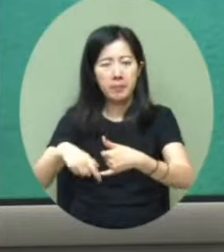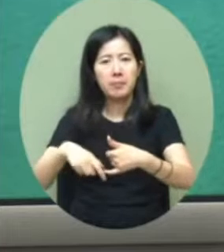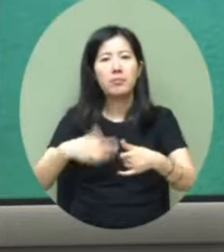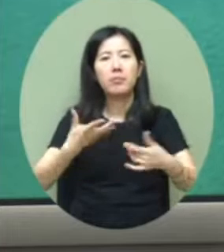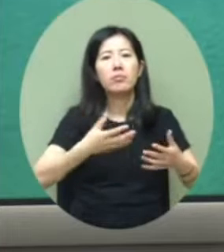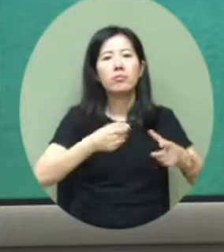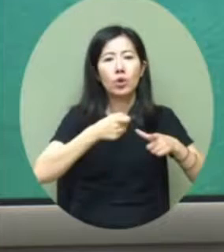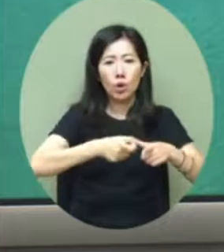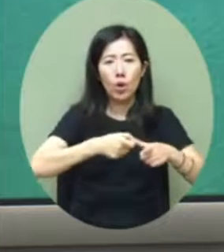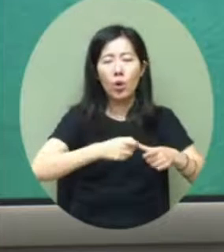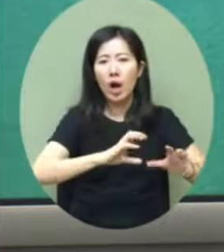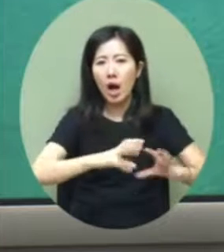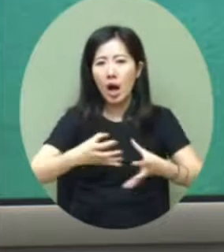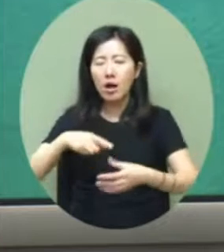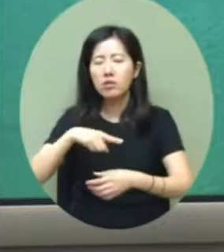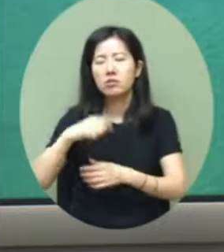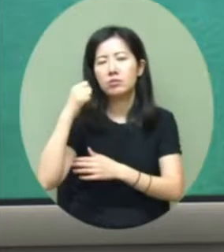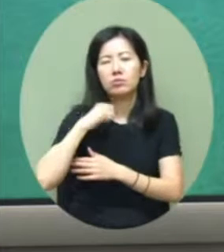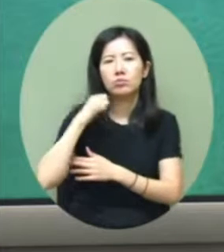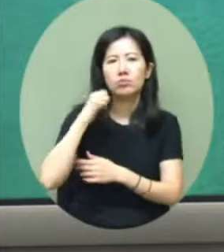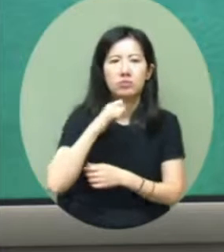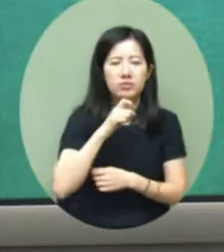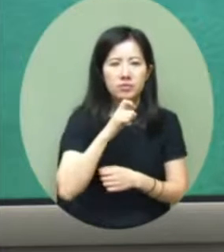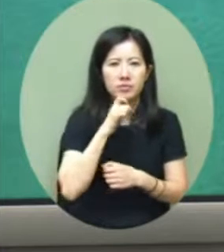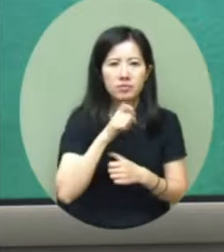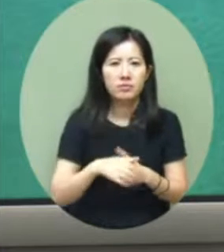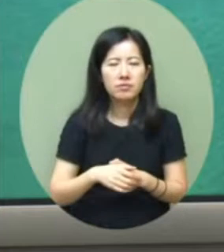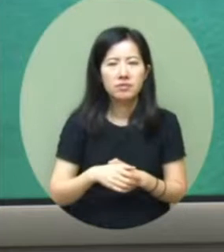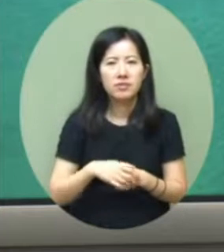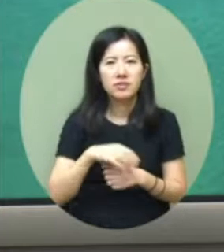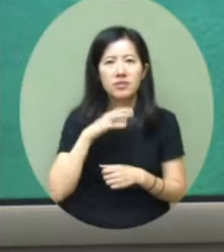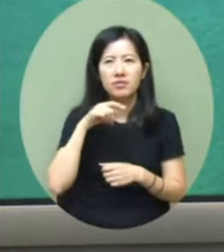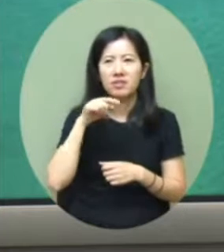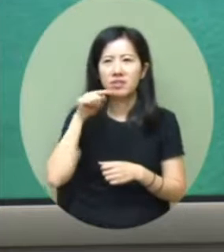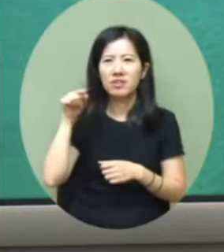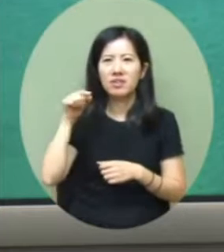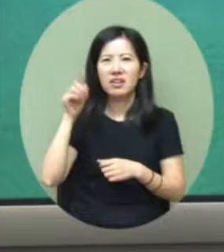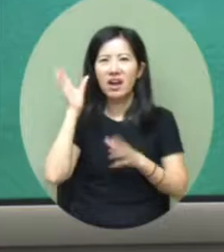Various journalist groups have been working in this area.